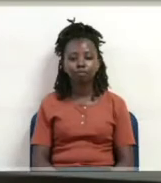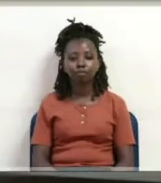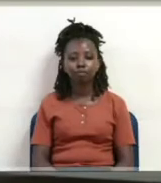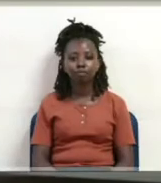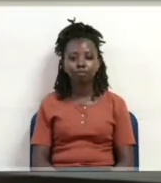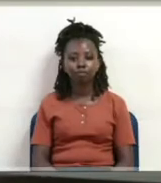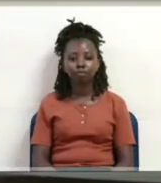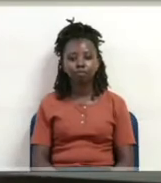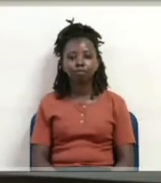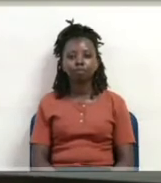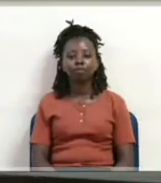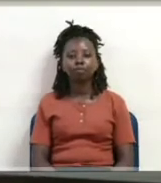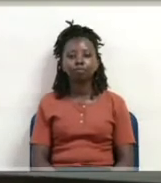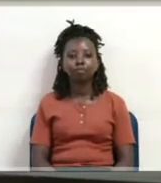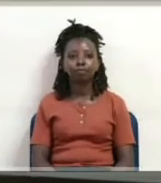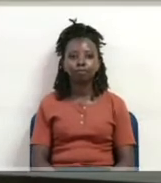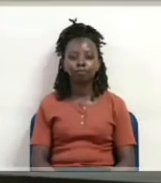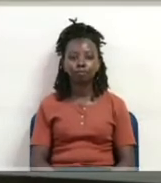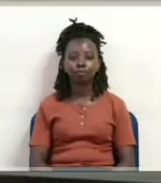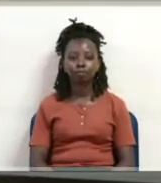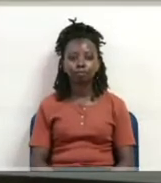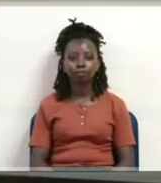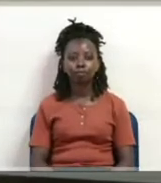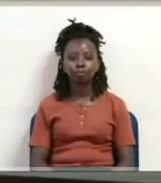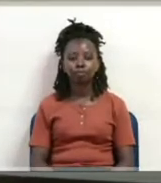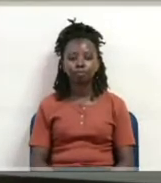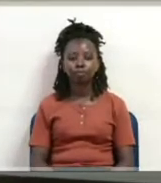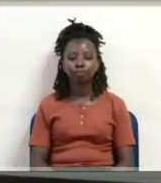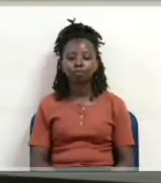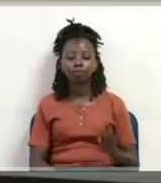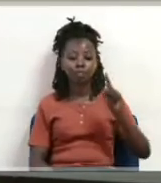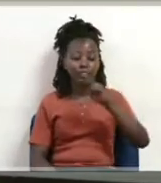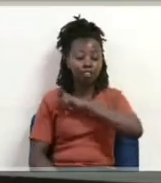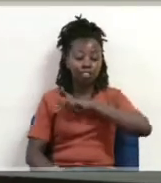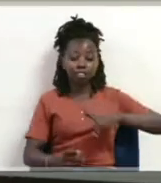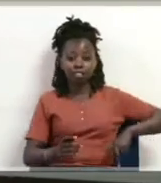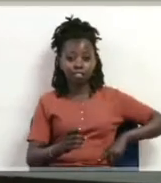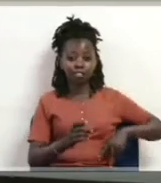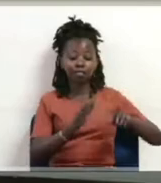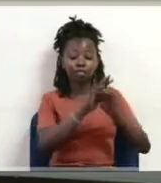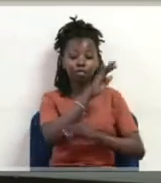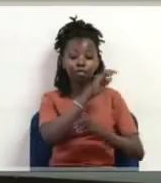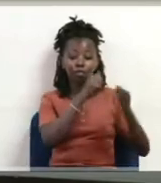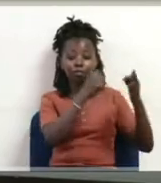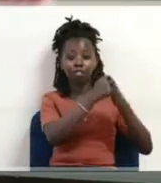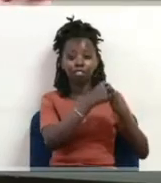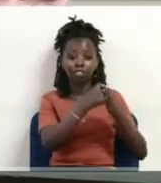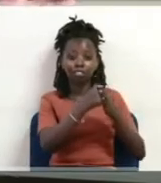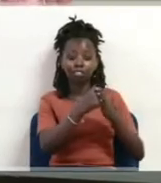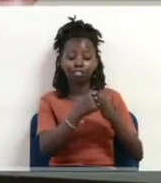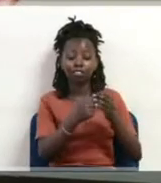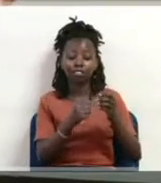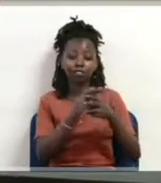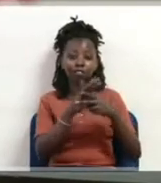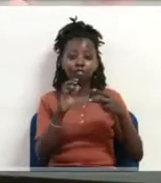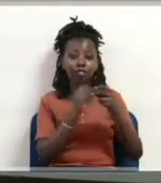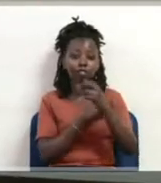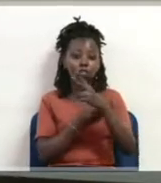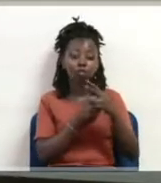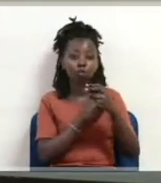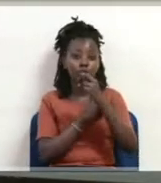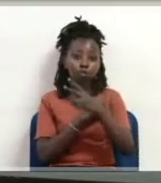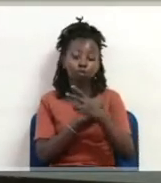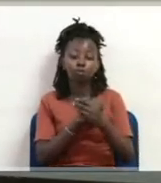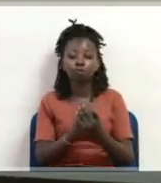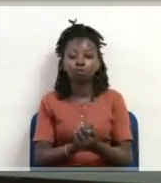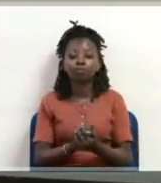left, right, and center. 1 Kings 8, 22 and 23. And Solomon stood before